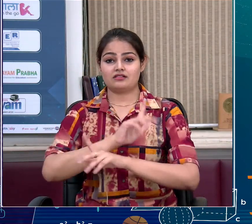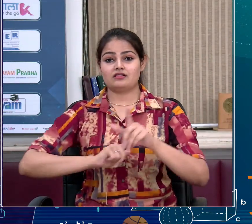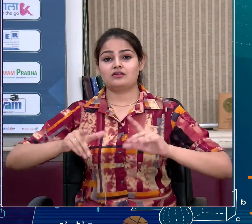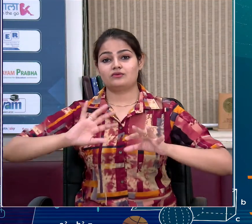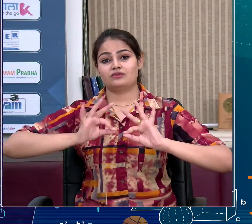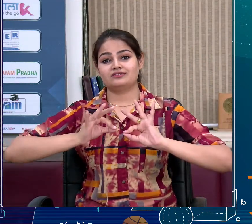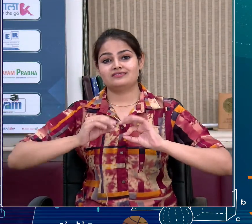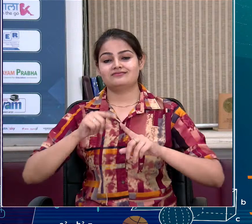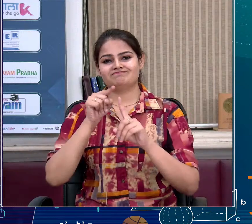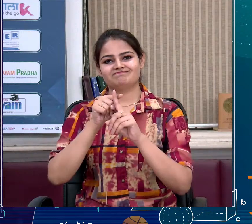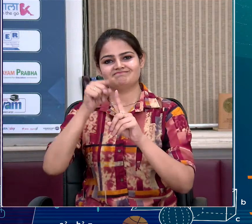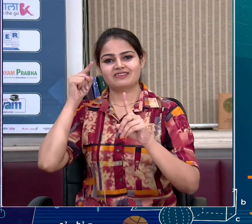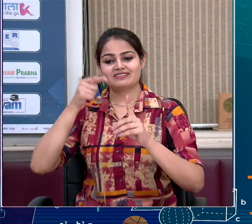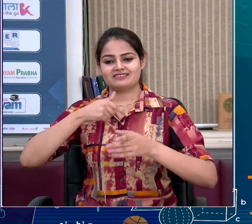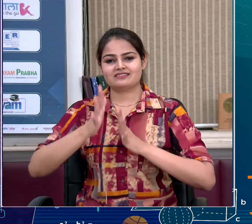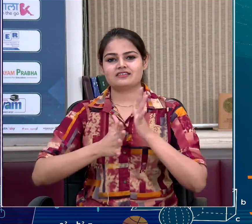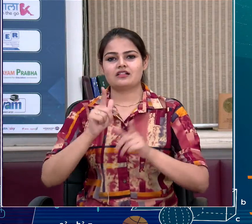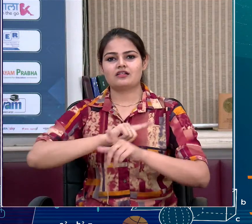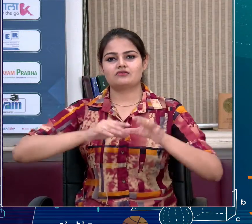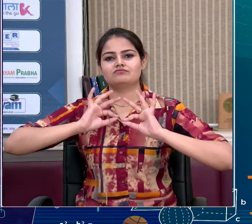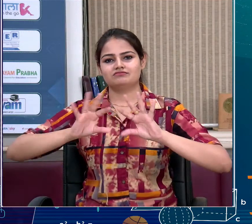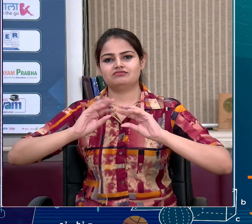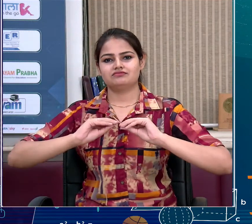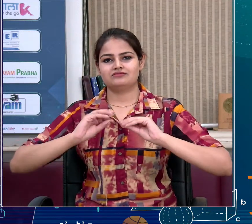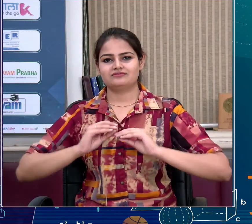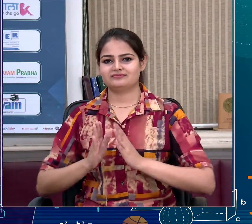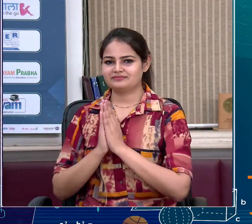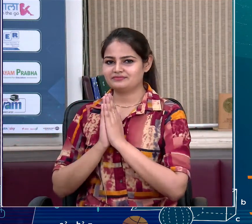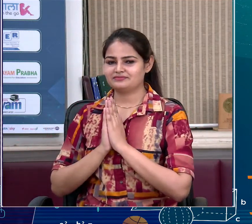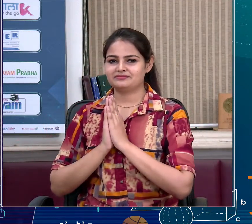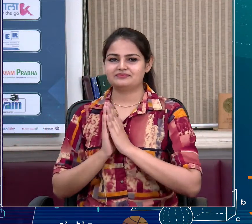interpreting this session for all of you. And remain connected